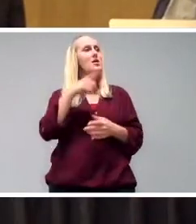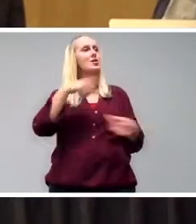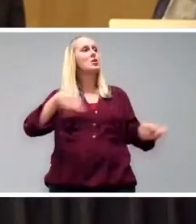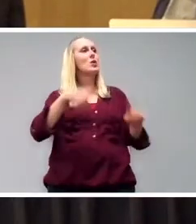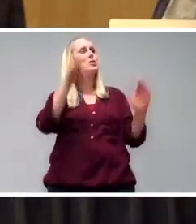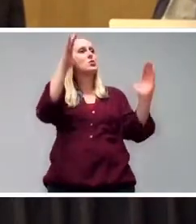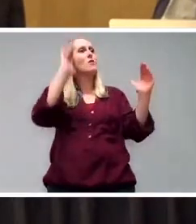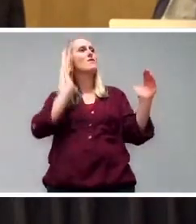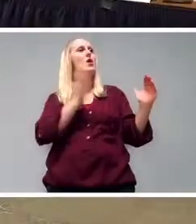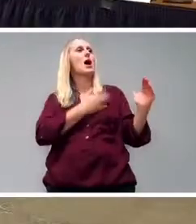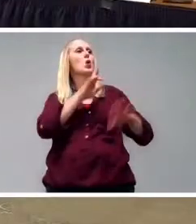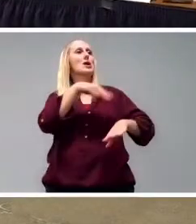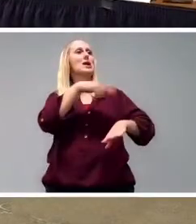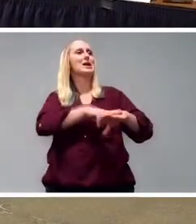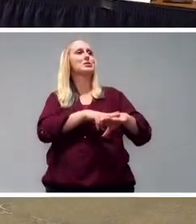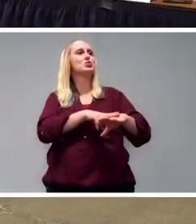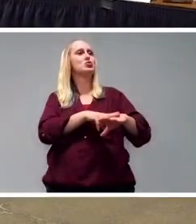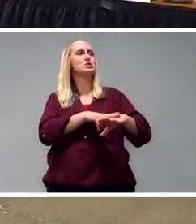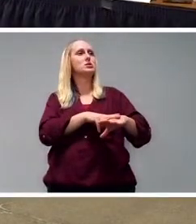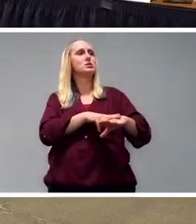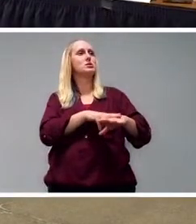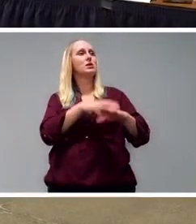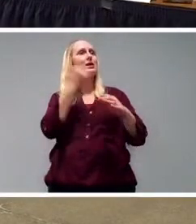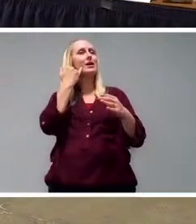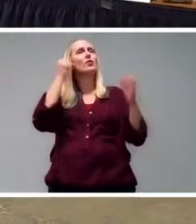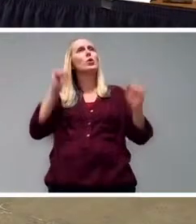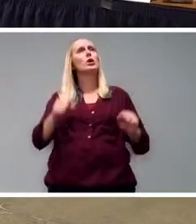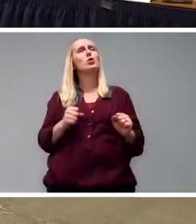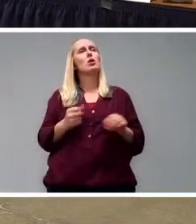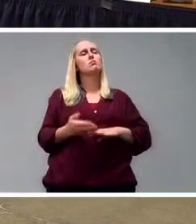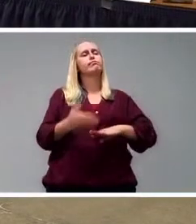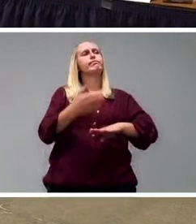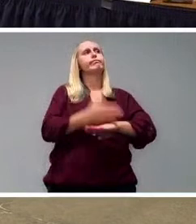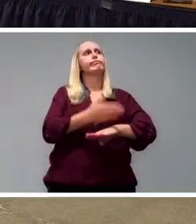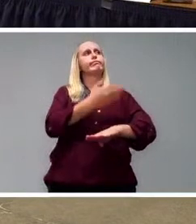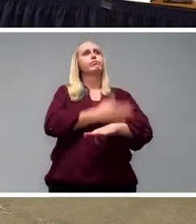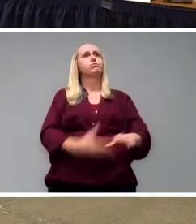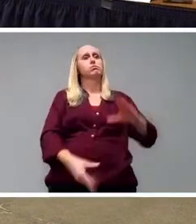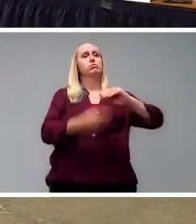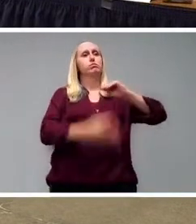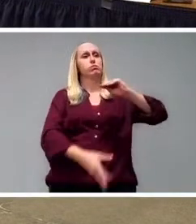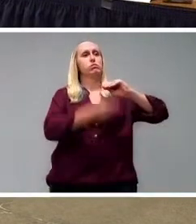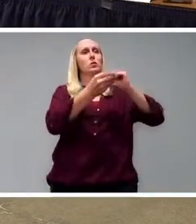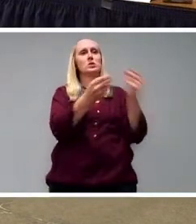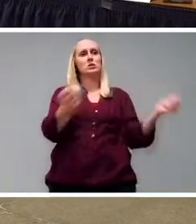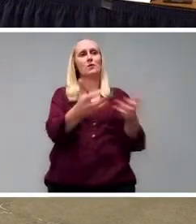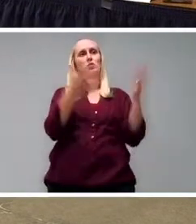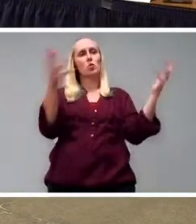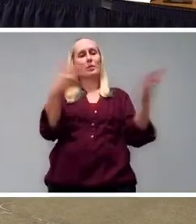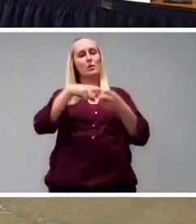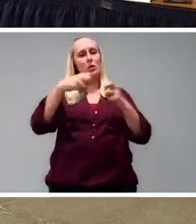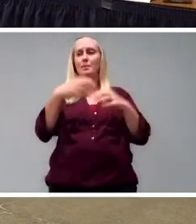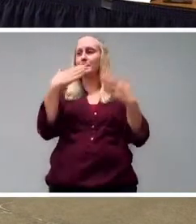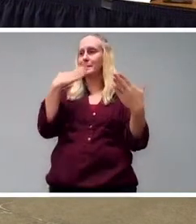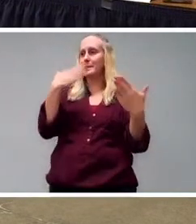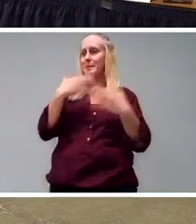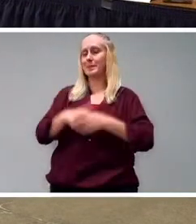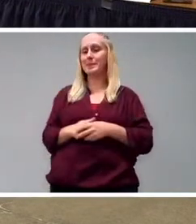nation. This model, if we can scale it up, will solve a lot of problems, I believe. Thank you. Thank you. Thank you very much.